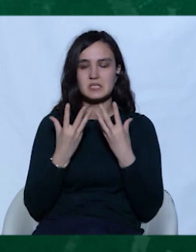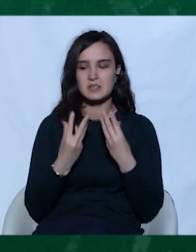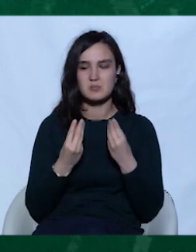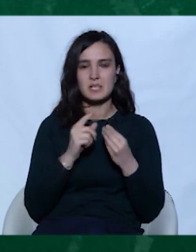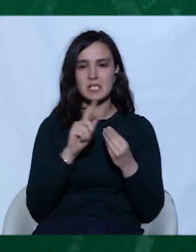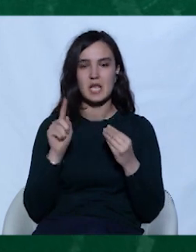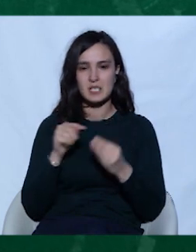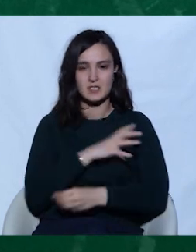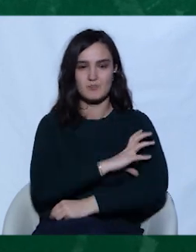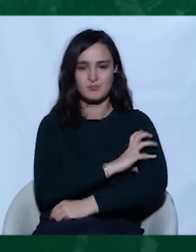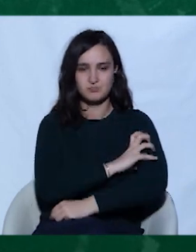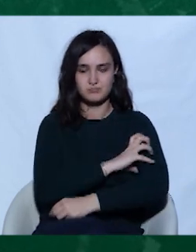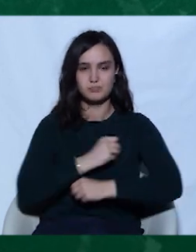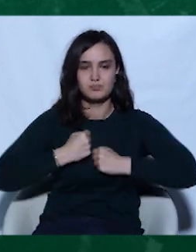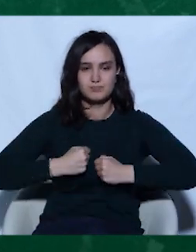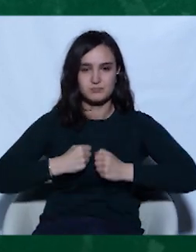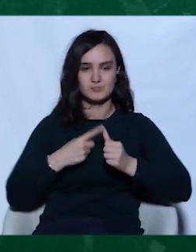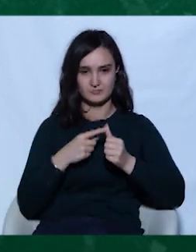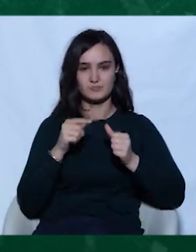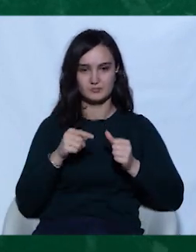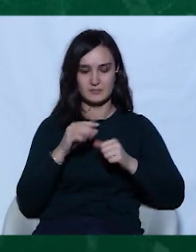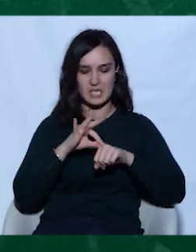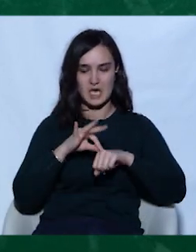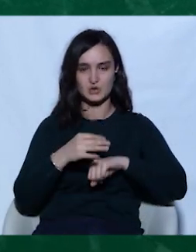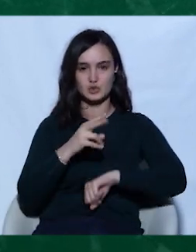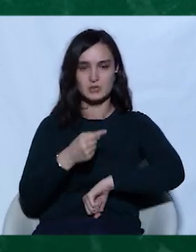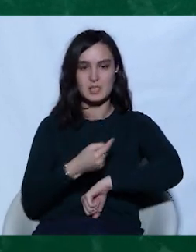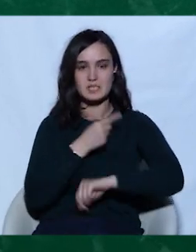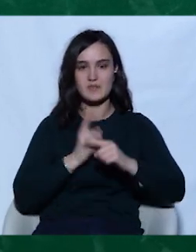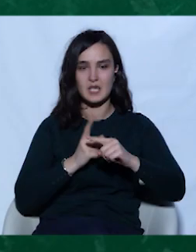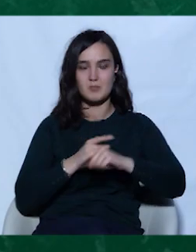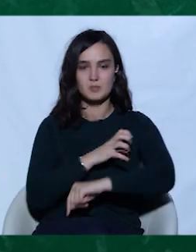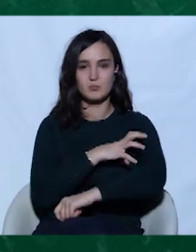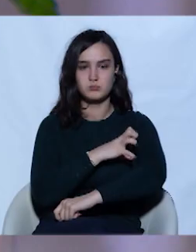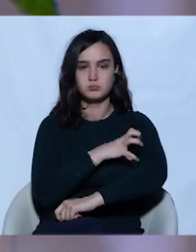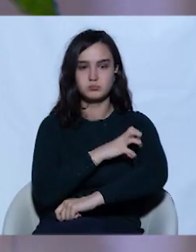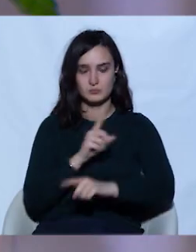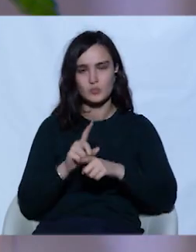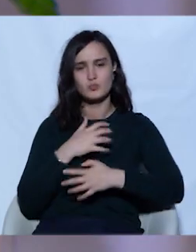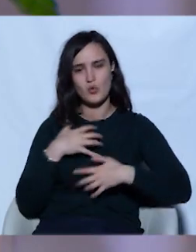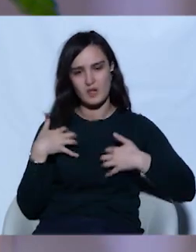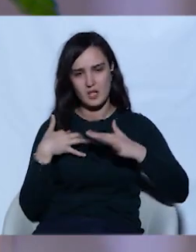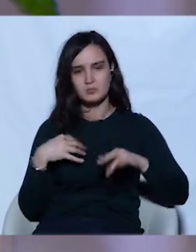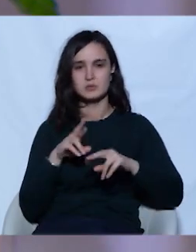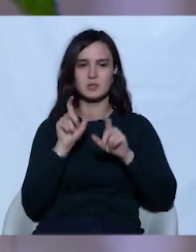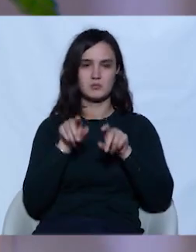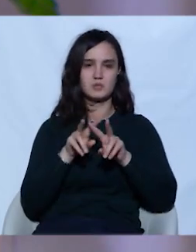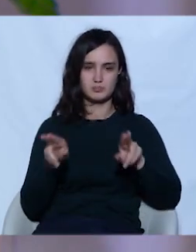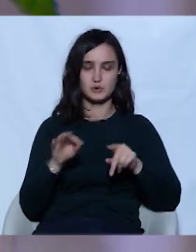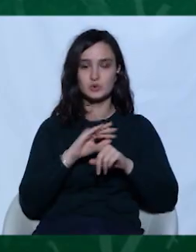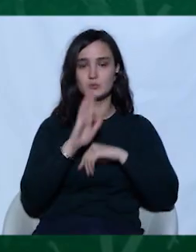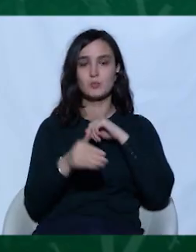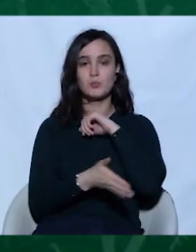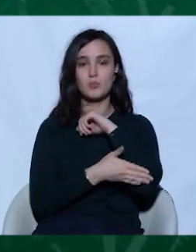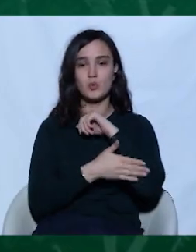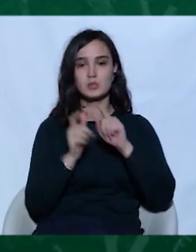and deep understanding of something. A synonym is perceptive. And our last word is